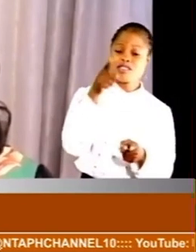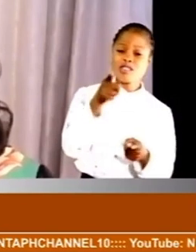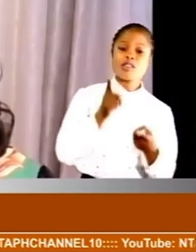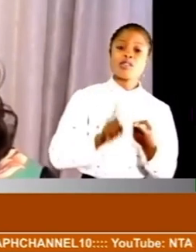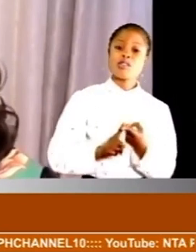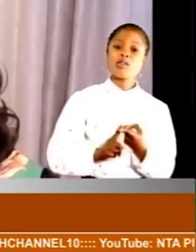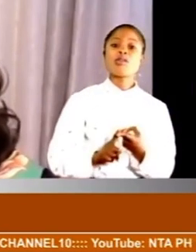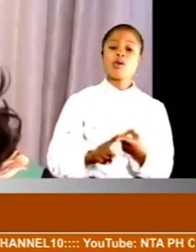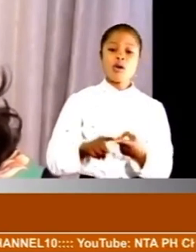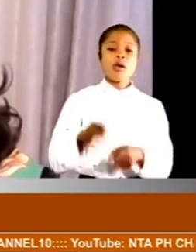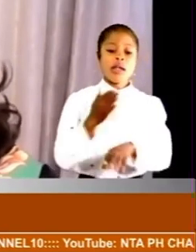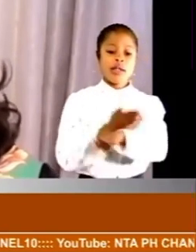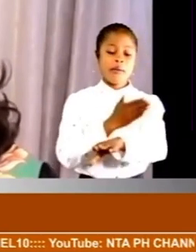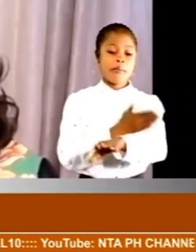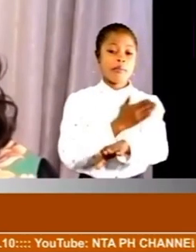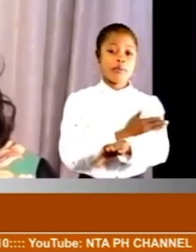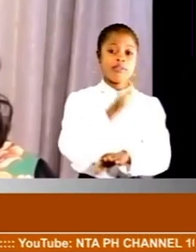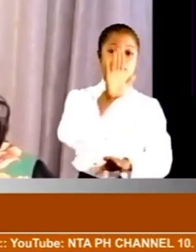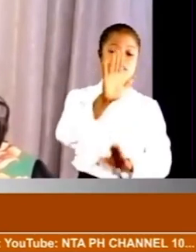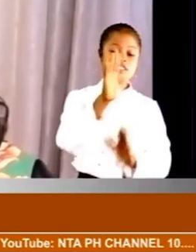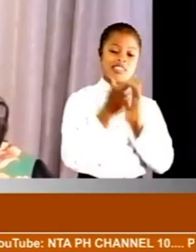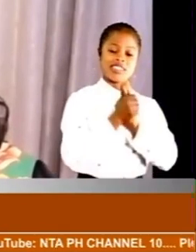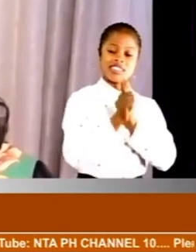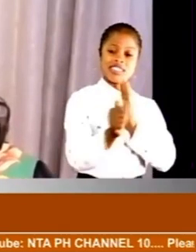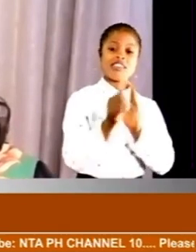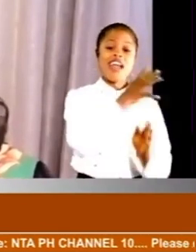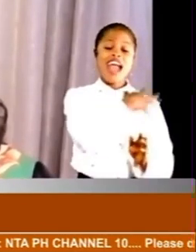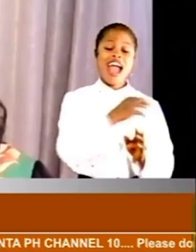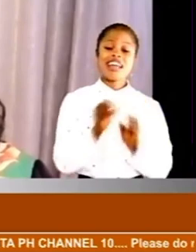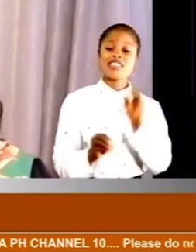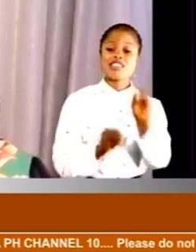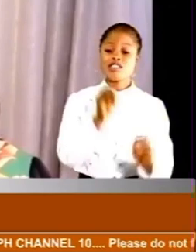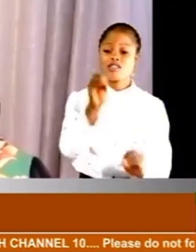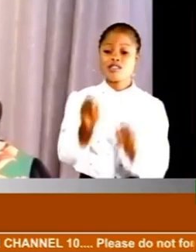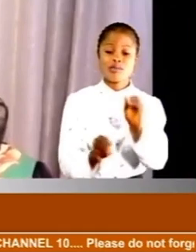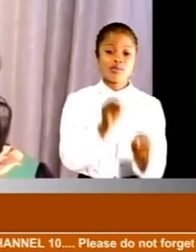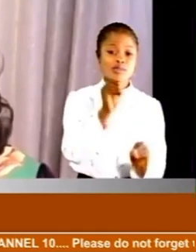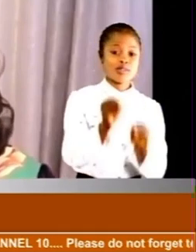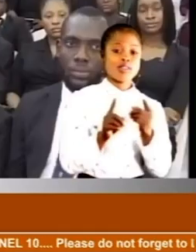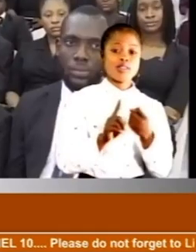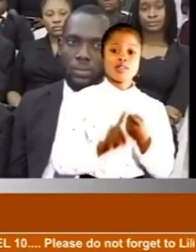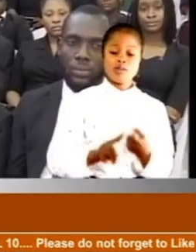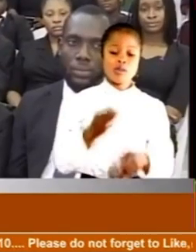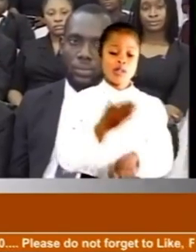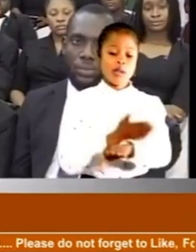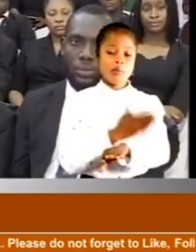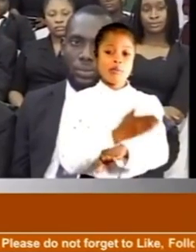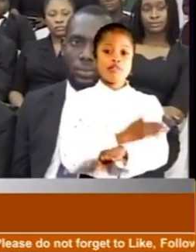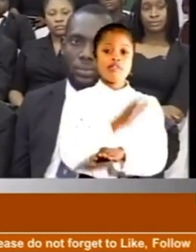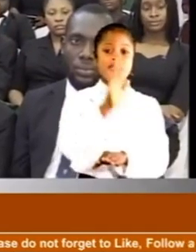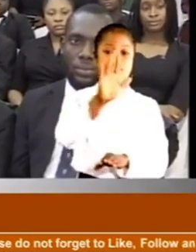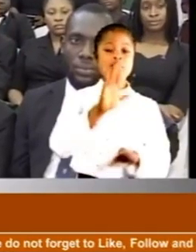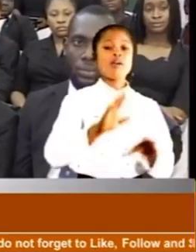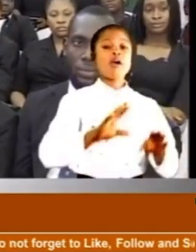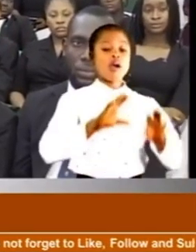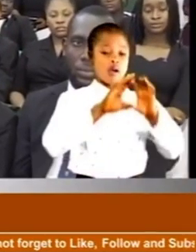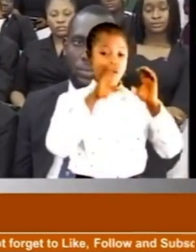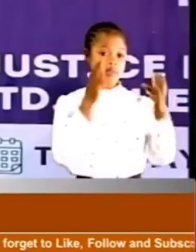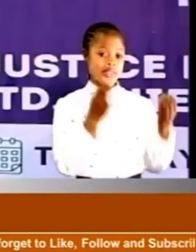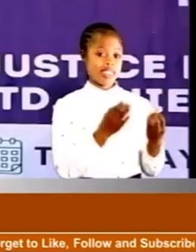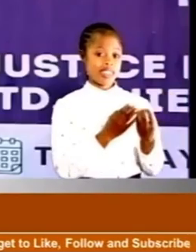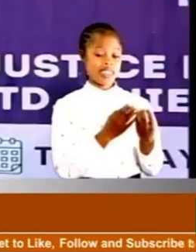and ultimately contribute to improving your immediate communities. A former chief judge of Bayelsa